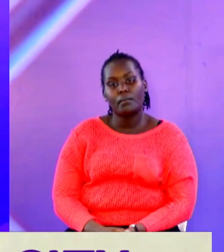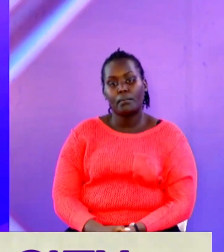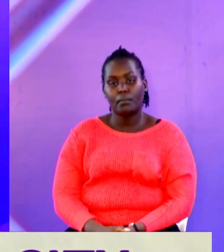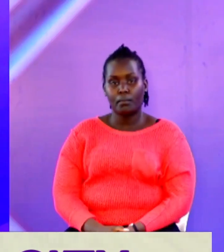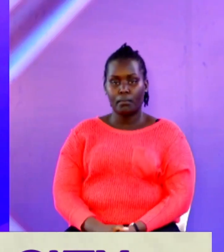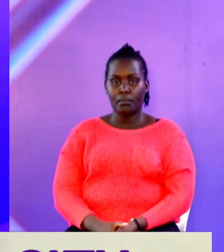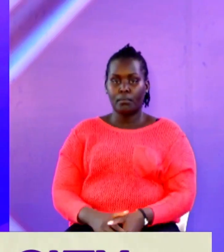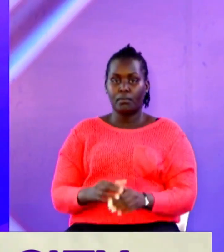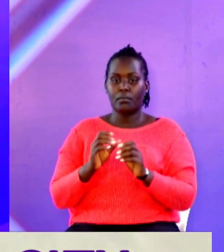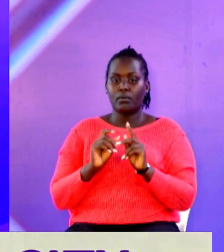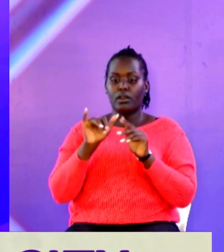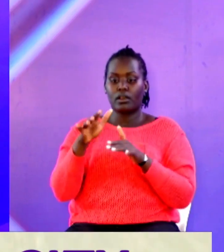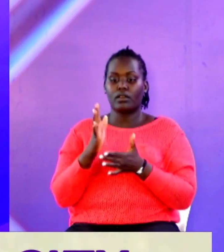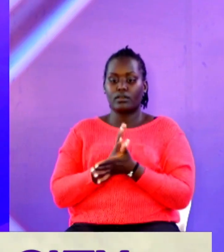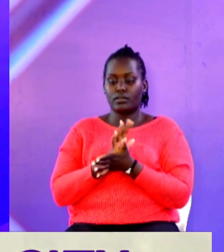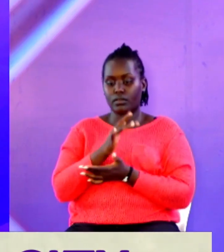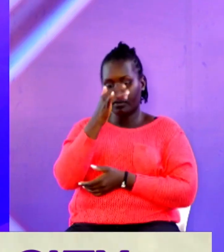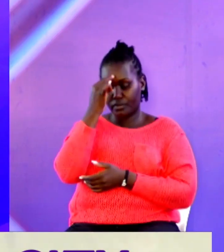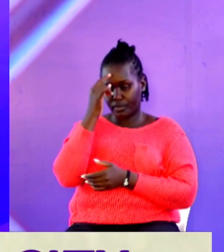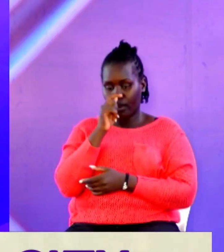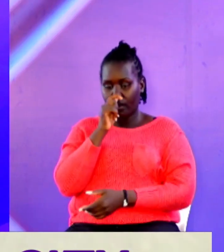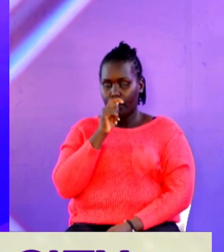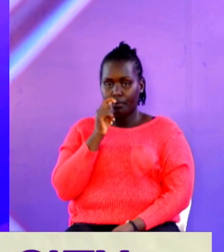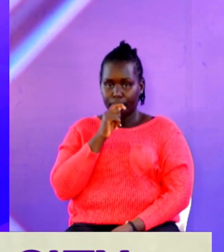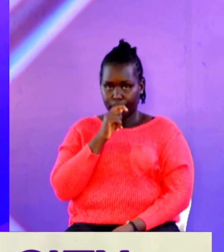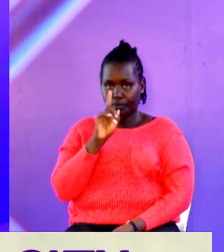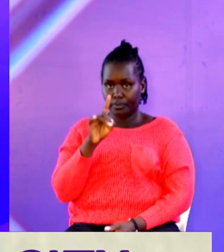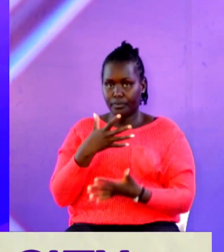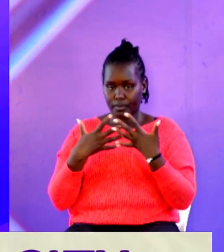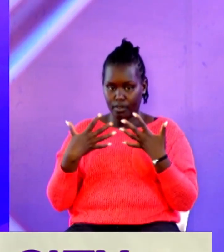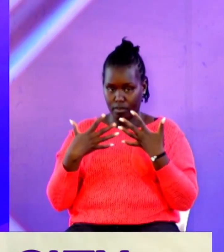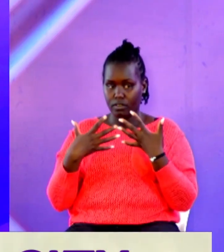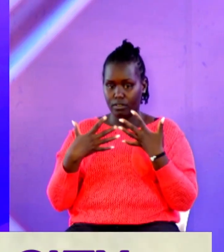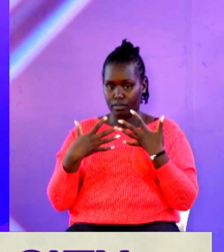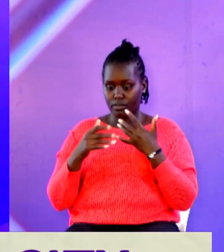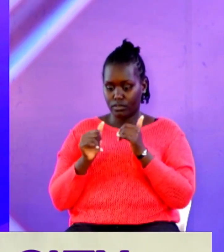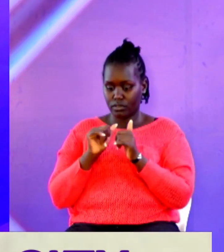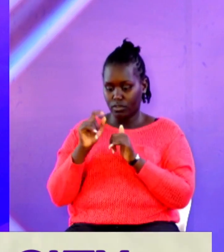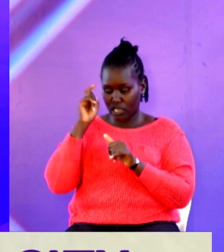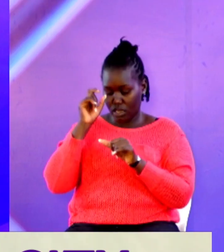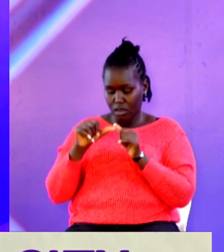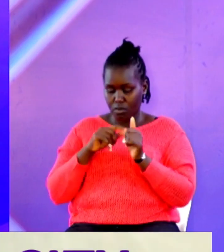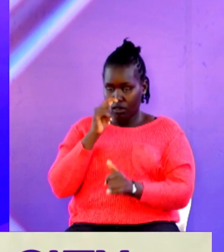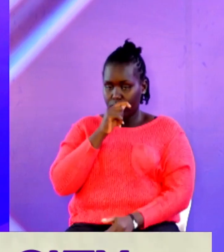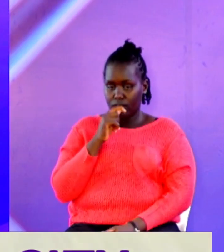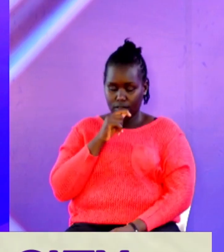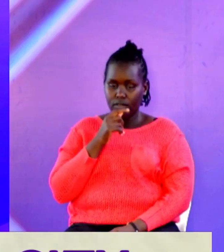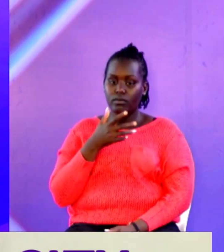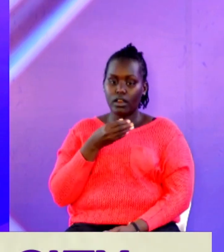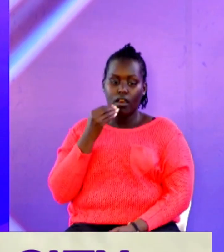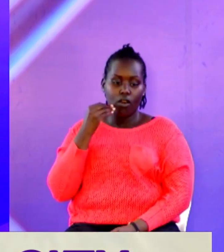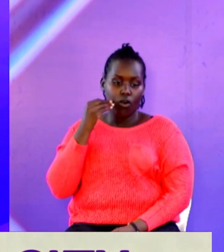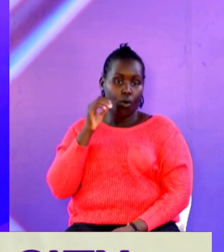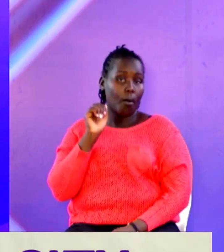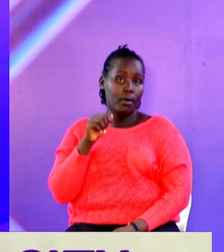Okay, that is true, because Tanzania, one thing I think of Tanzania is that they are at home,